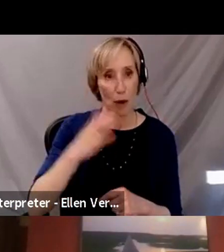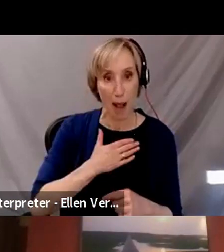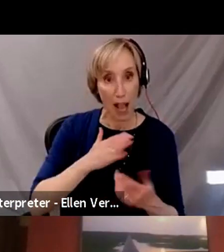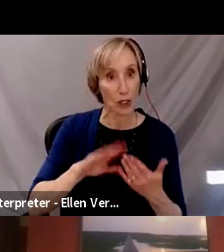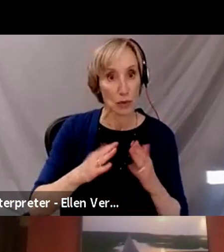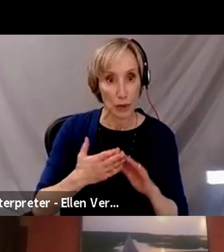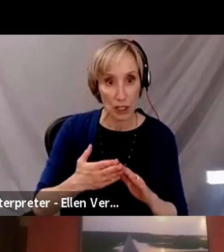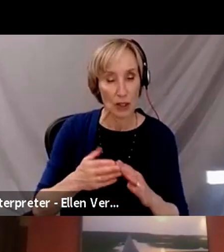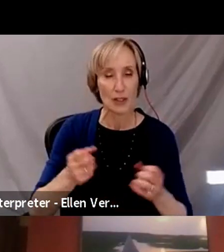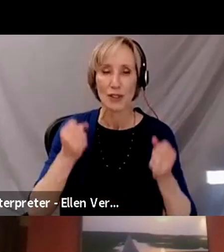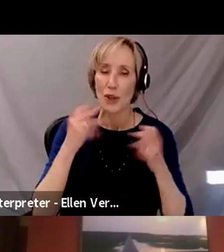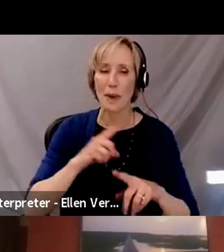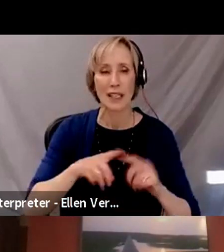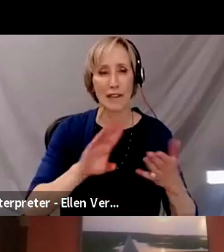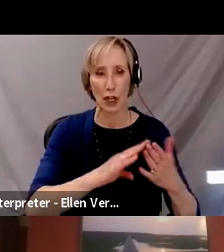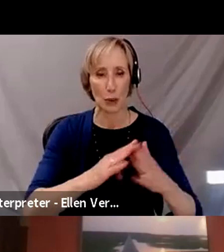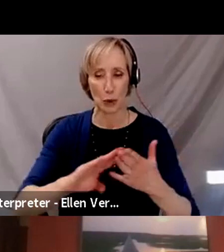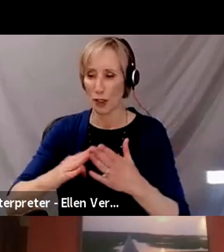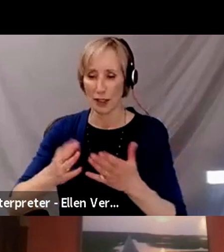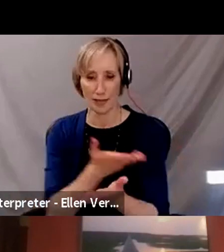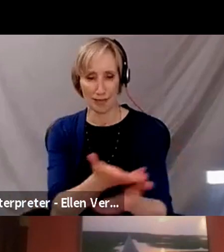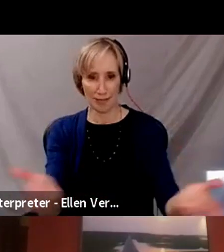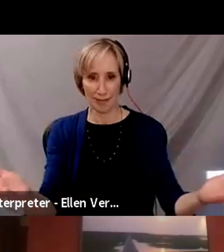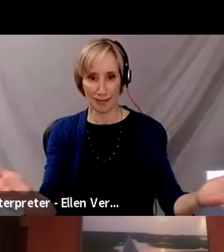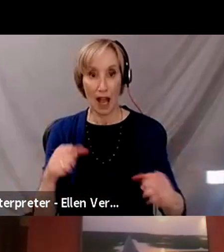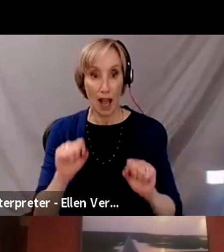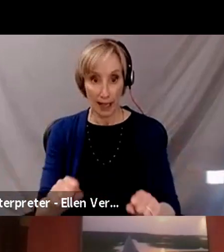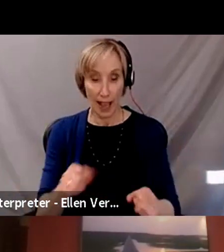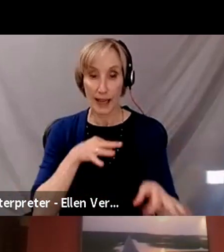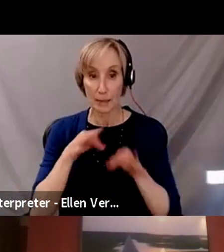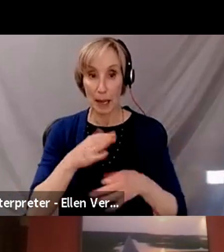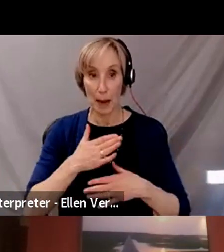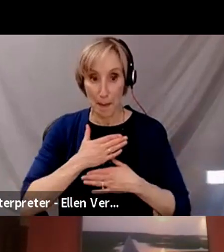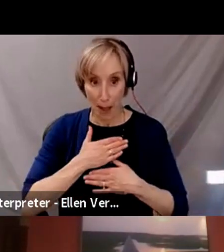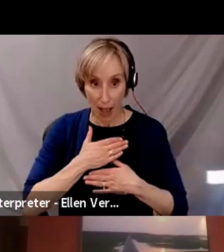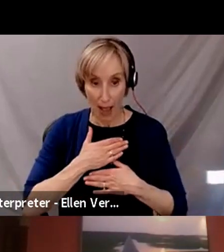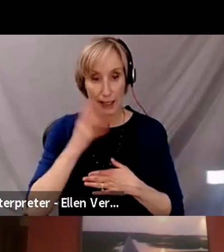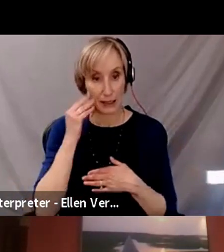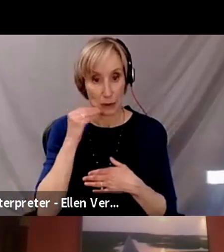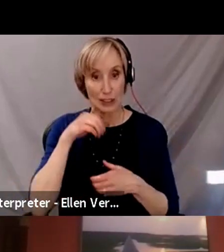many communities, but I can speak to what I've experienced in my community.